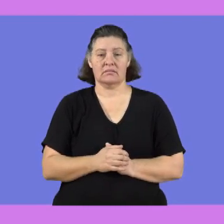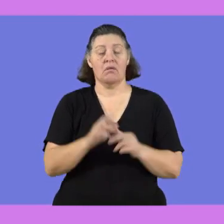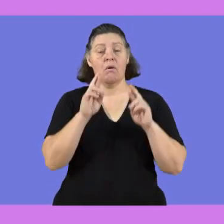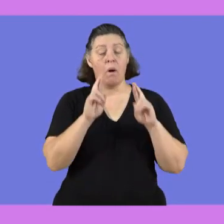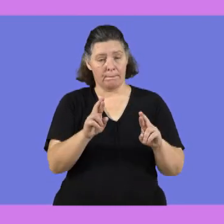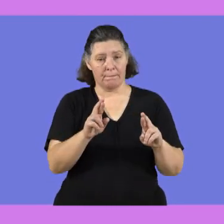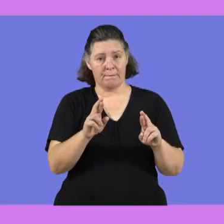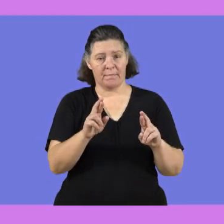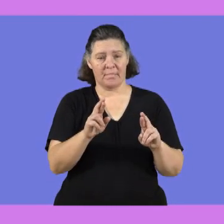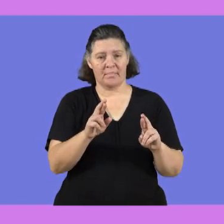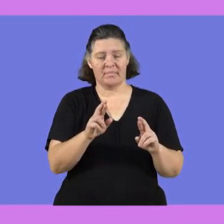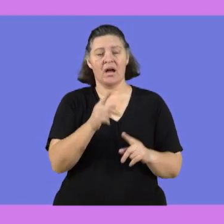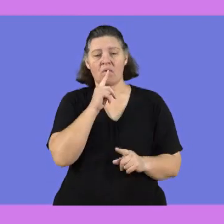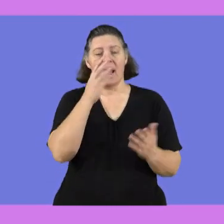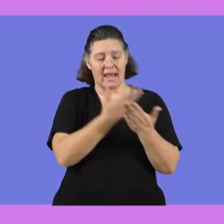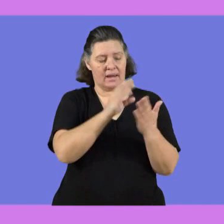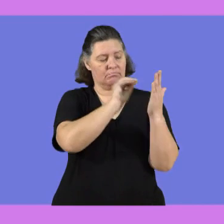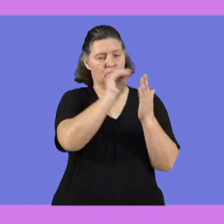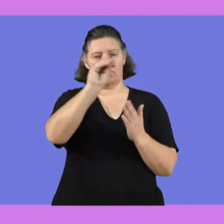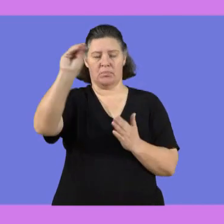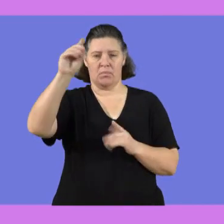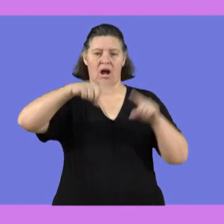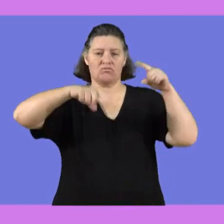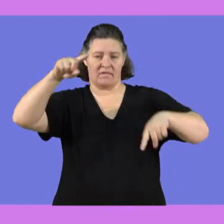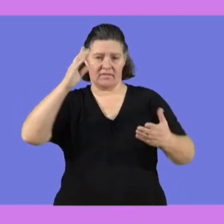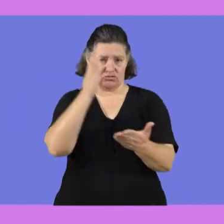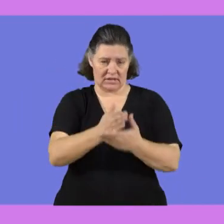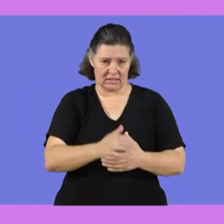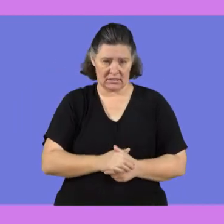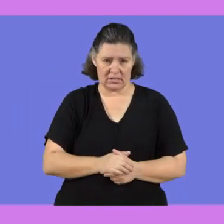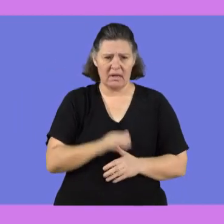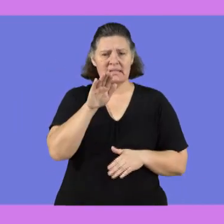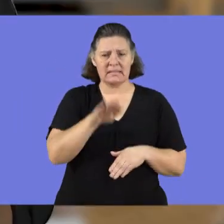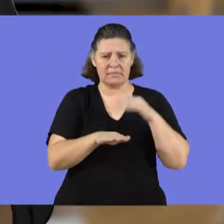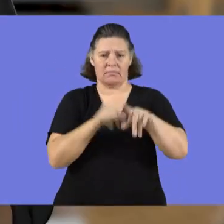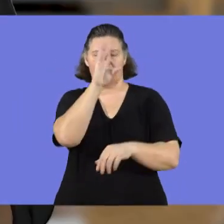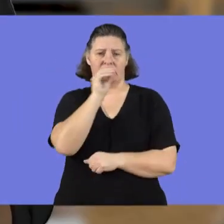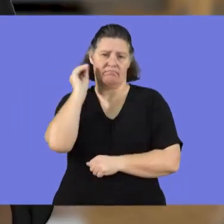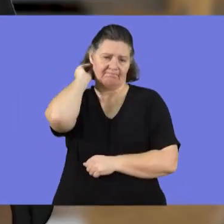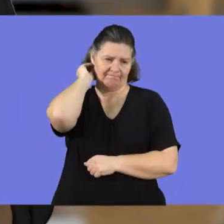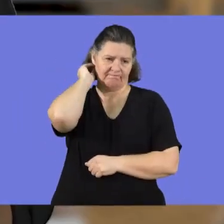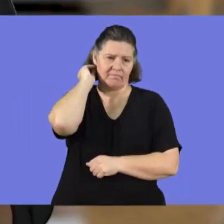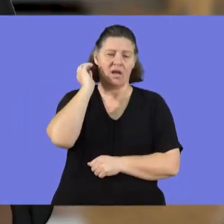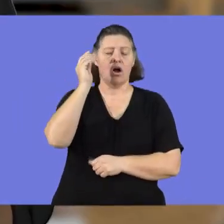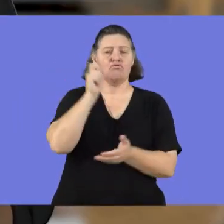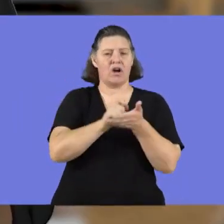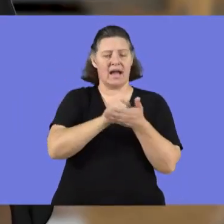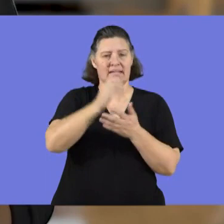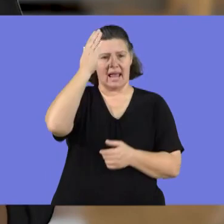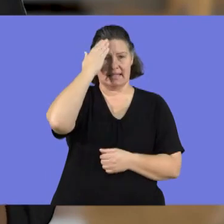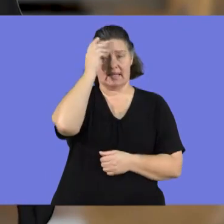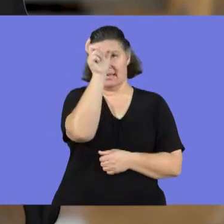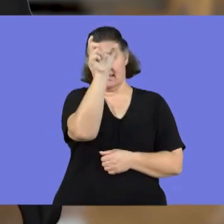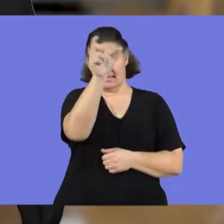the straight line graph. So I hope you will be able to plot your straight line graph by remembering your